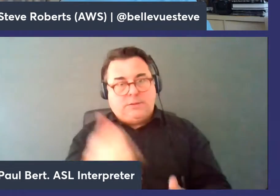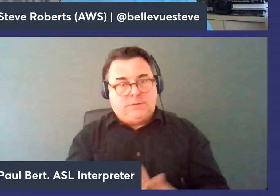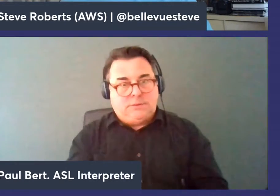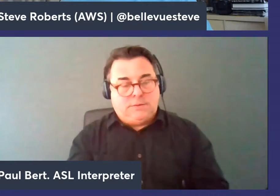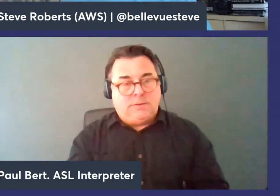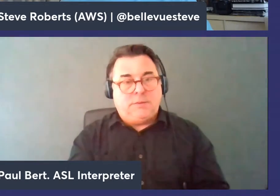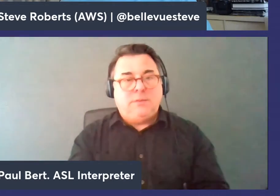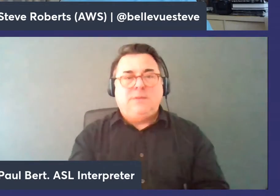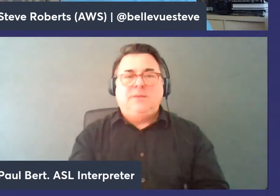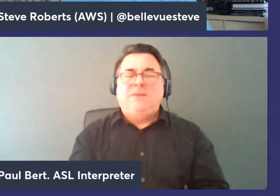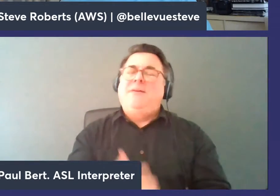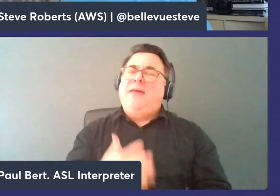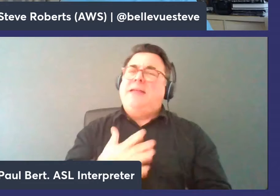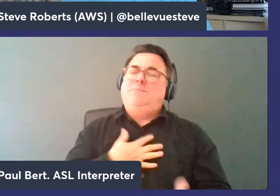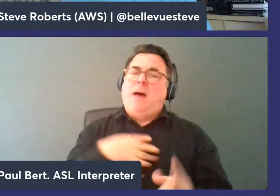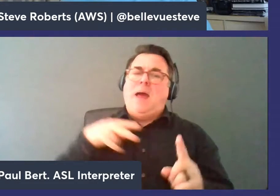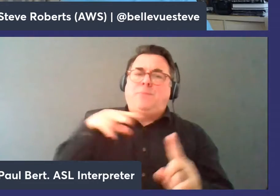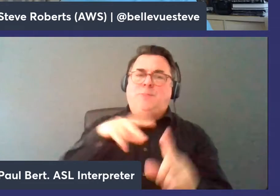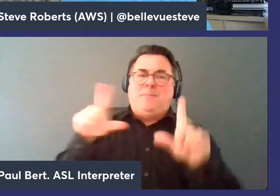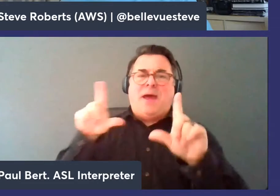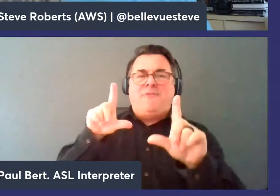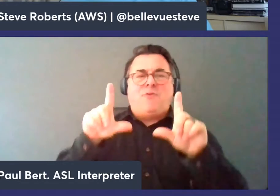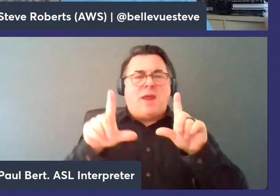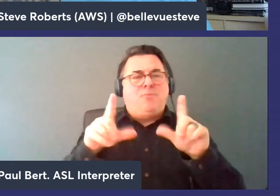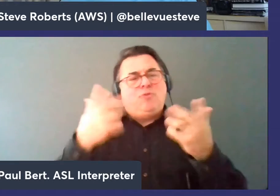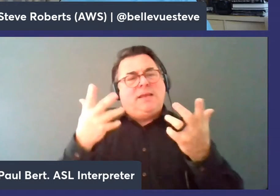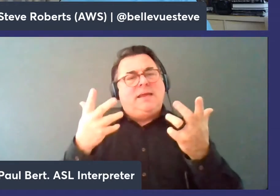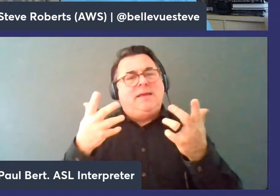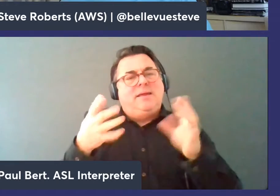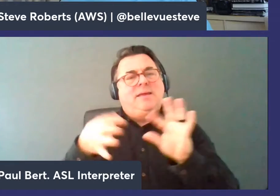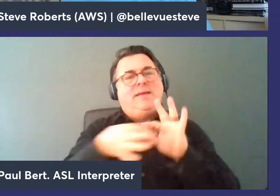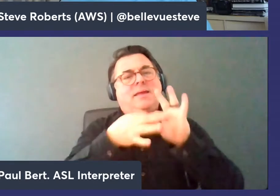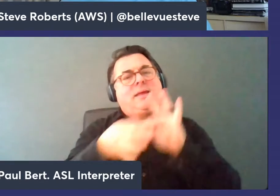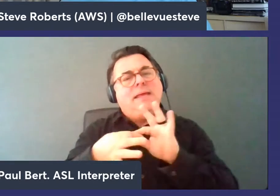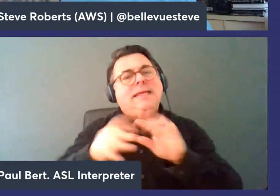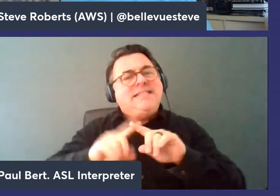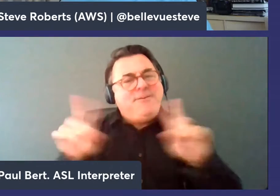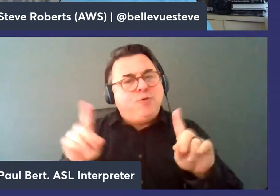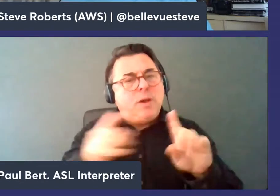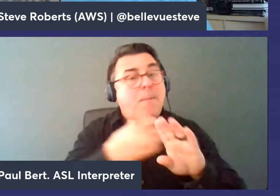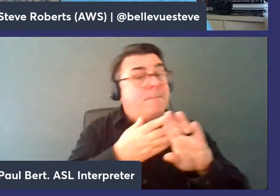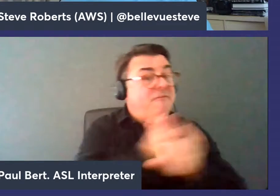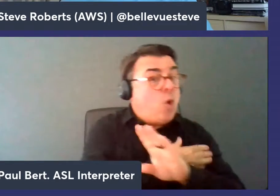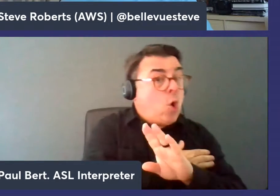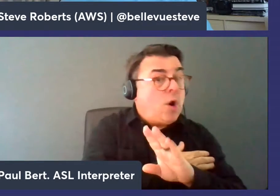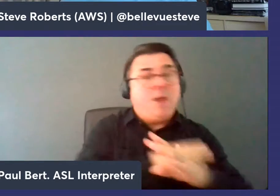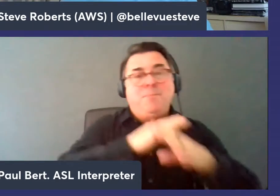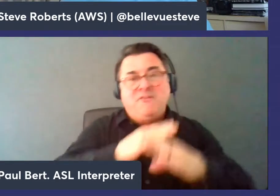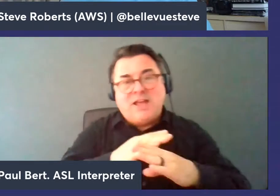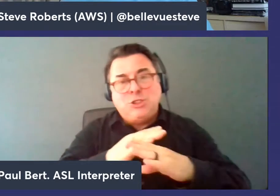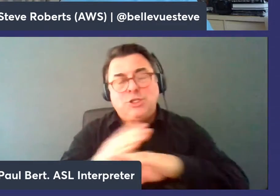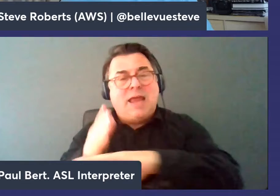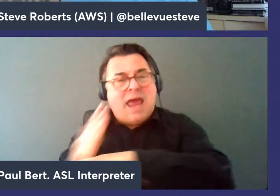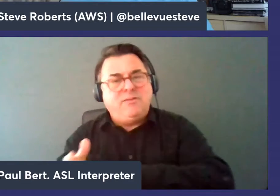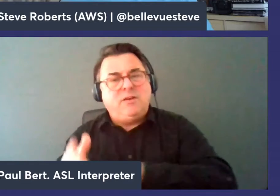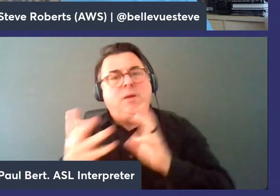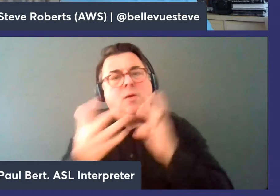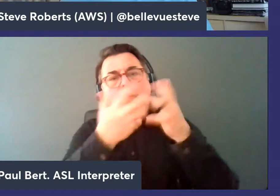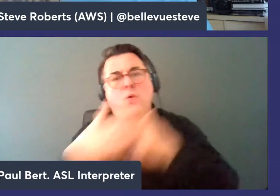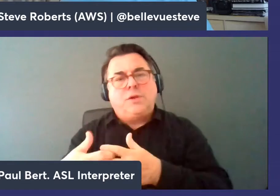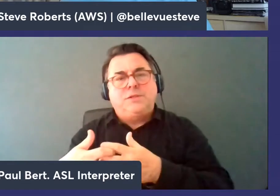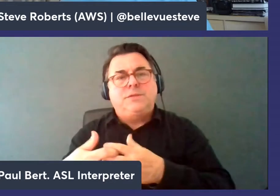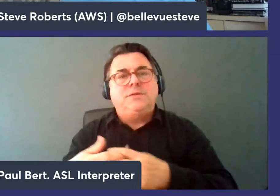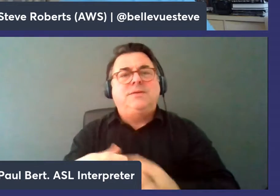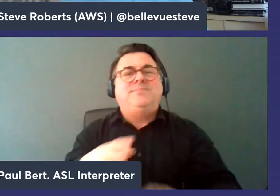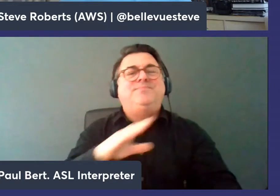So that's kind of how I look at it. They kind of go hand in hand. They are different, but they work really well together. Does that mean then